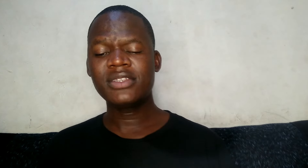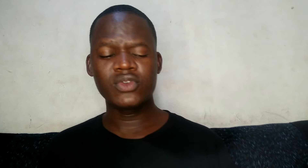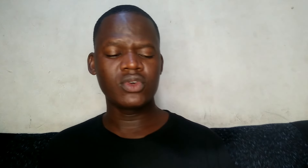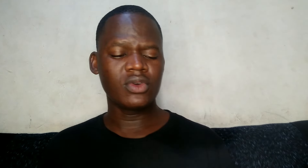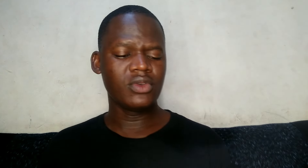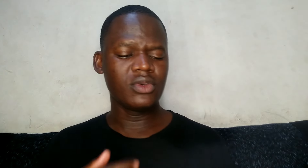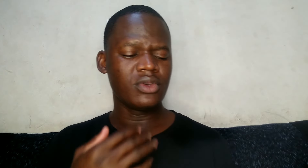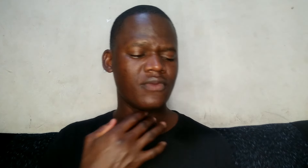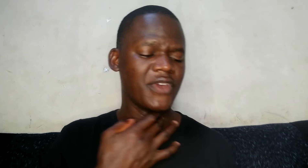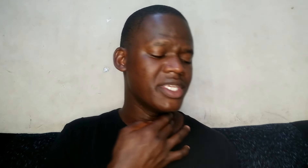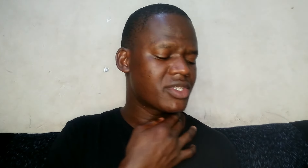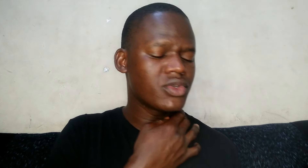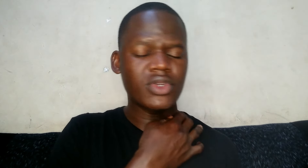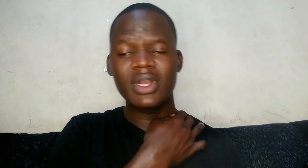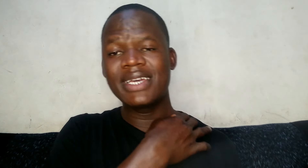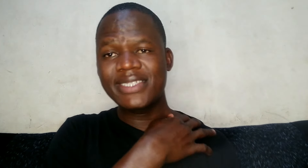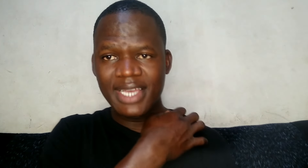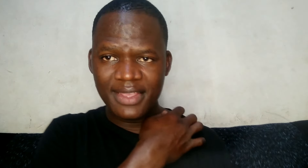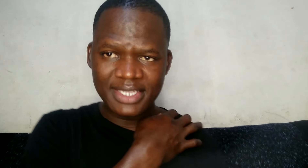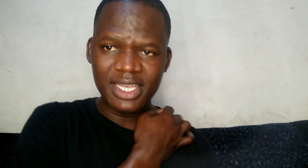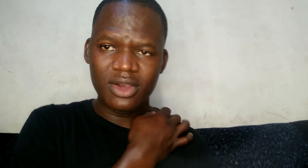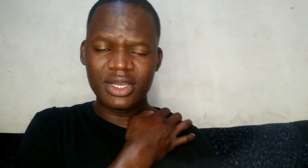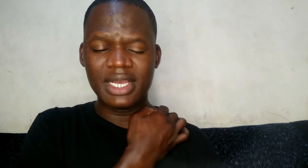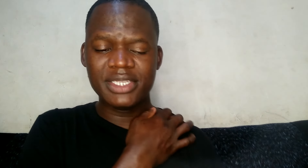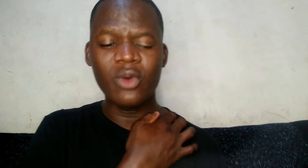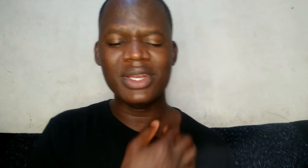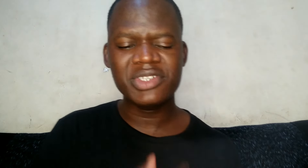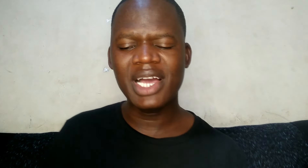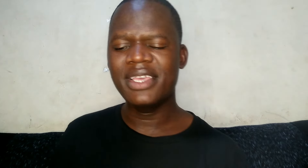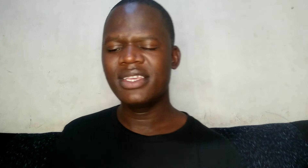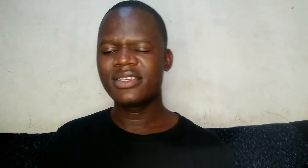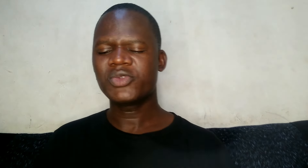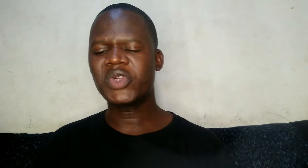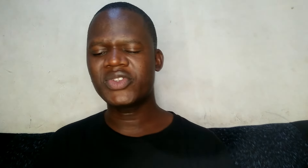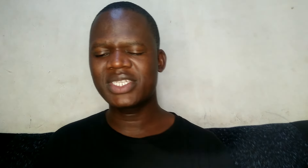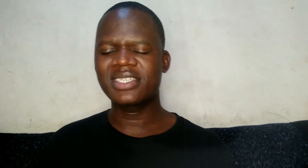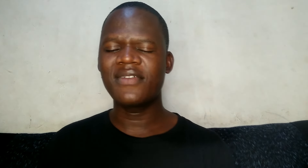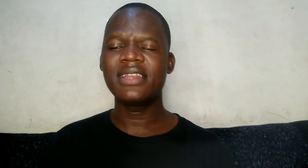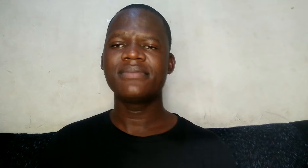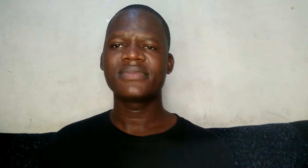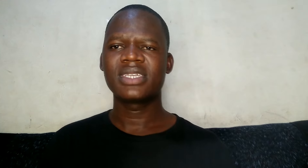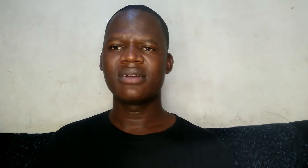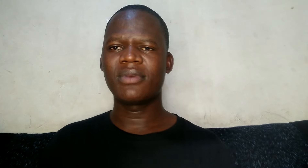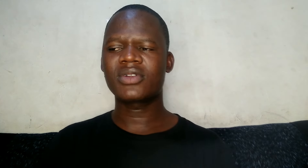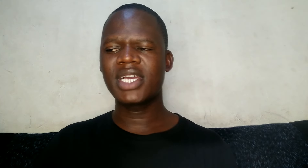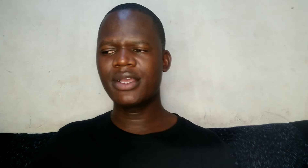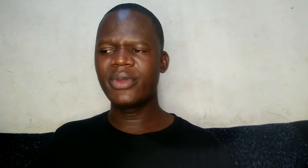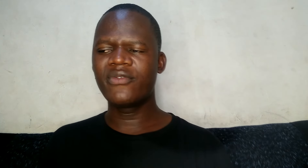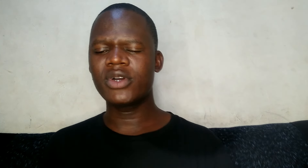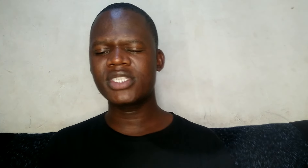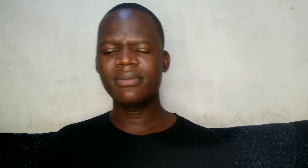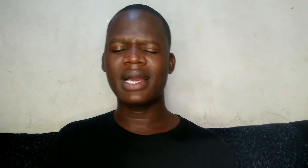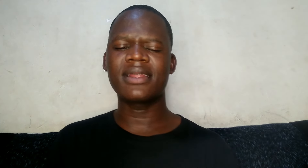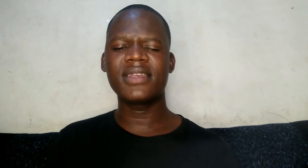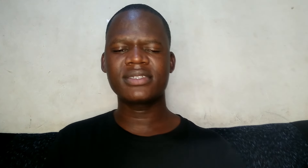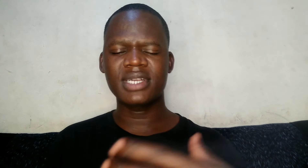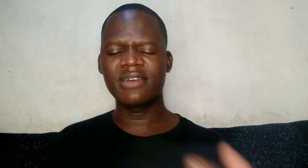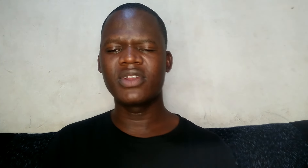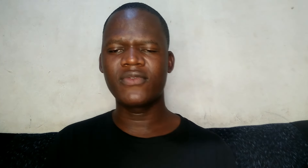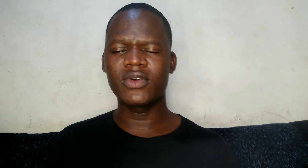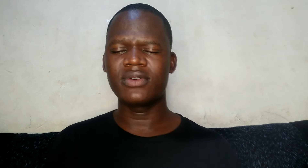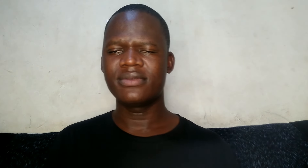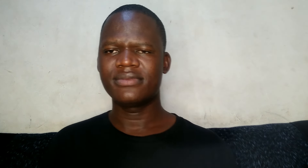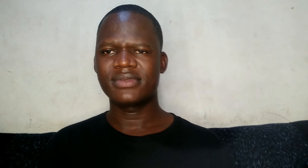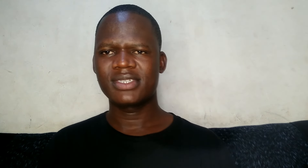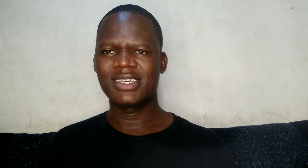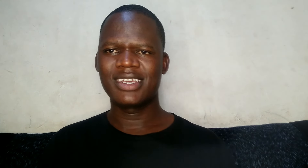if they want to finish Ruto, let Rigathi Gachagua try 2027, Mount Kenya will vote him, and other